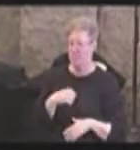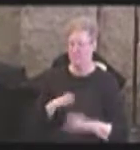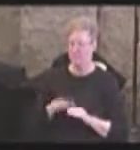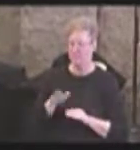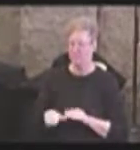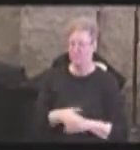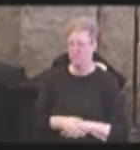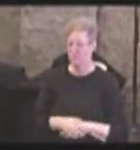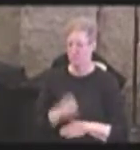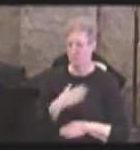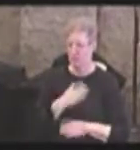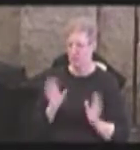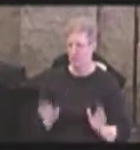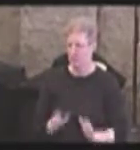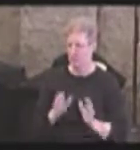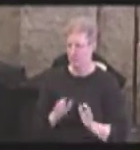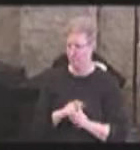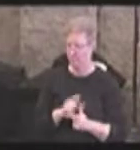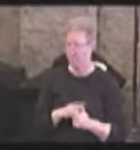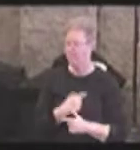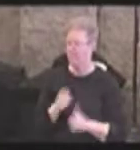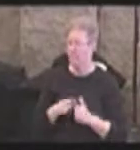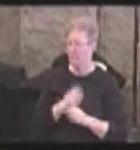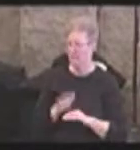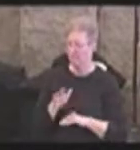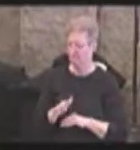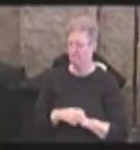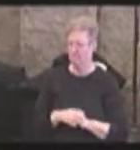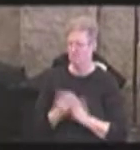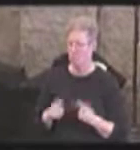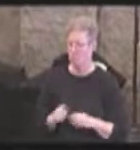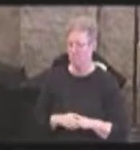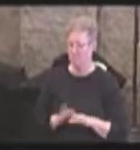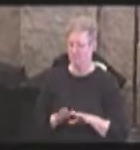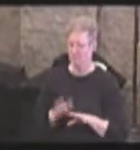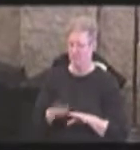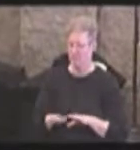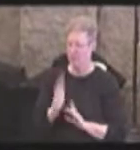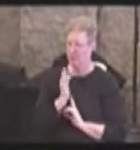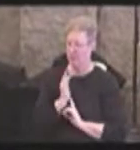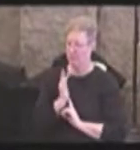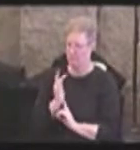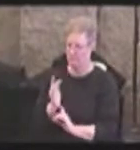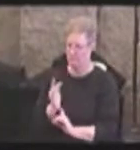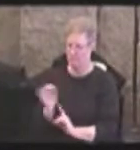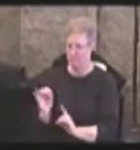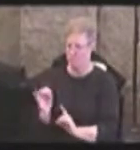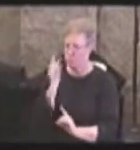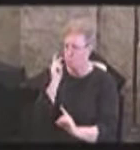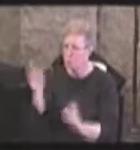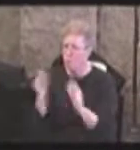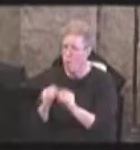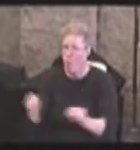this is mind action. So you take your first step. And what happens? The candle moves with you. You start to see more